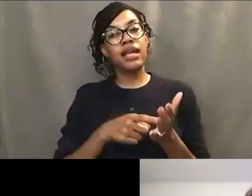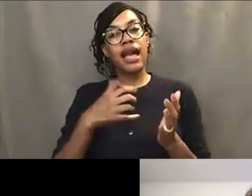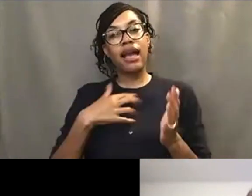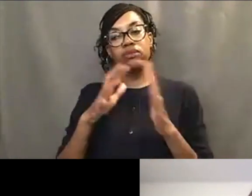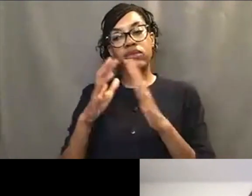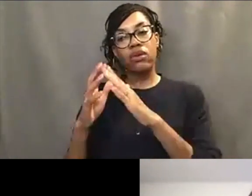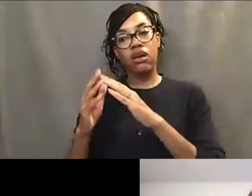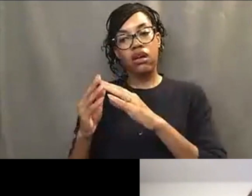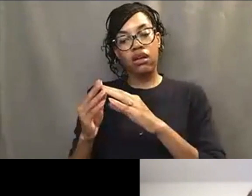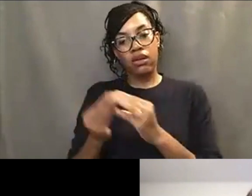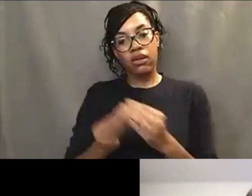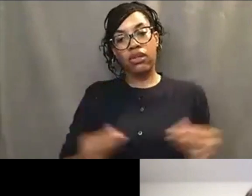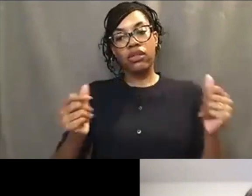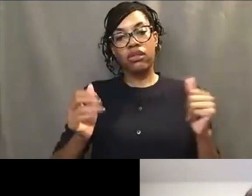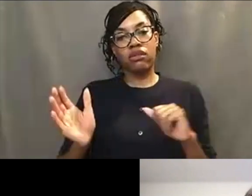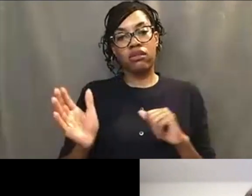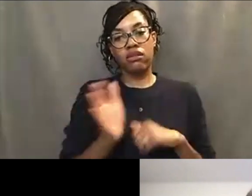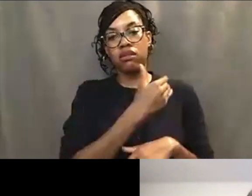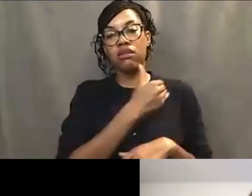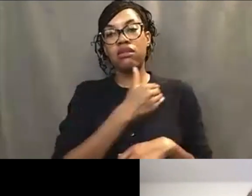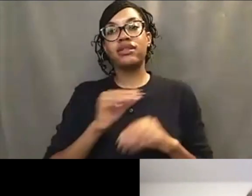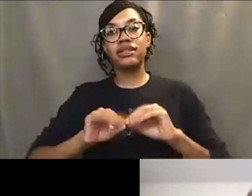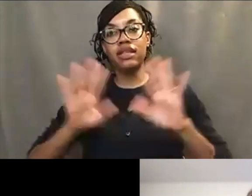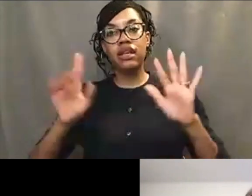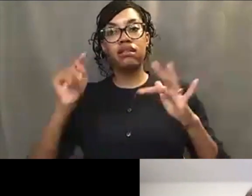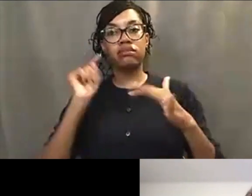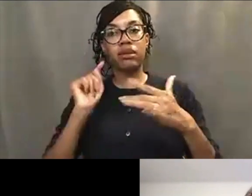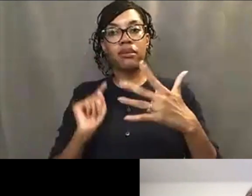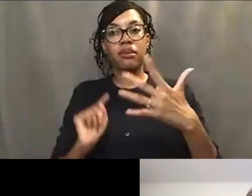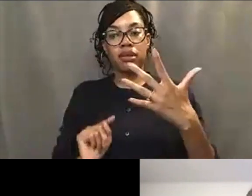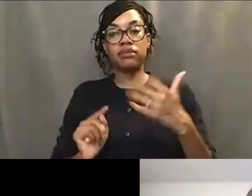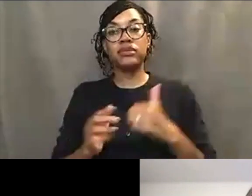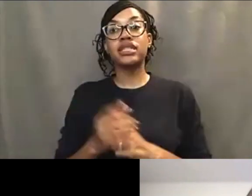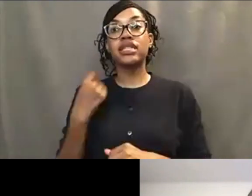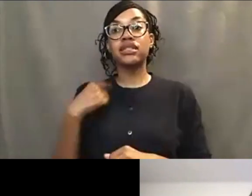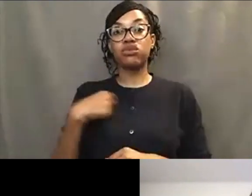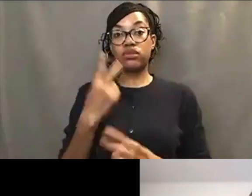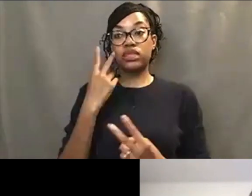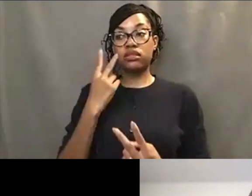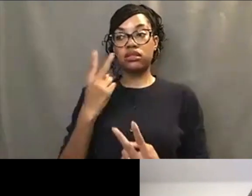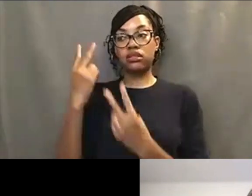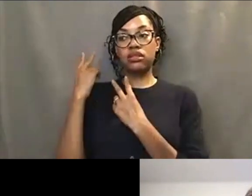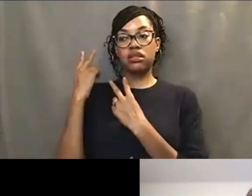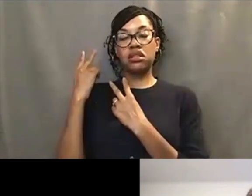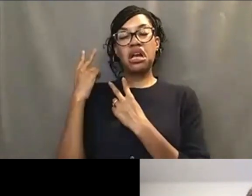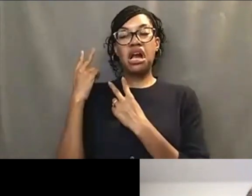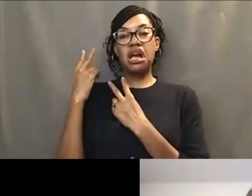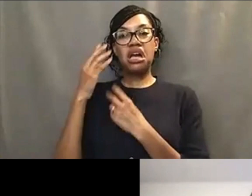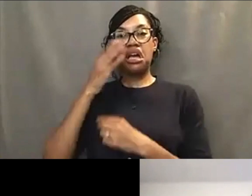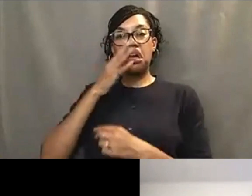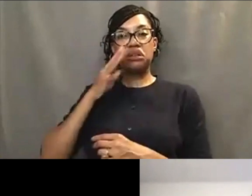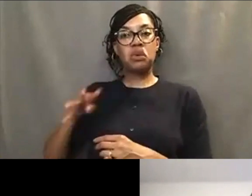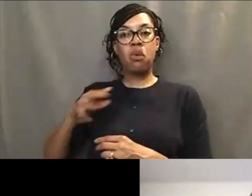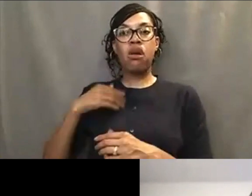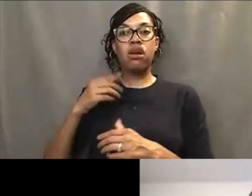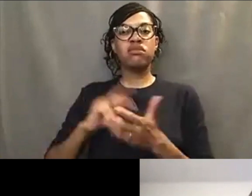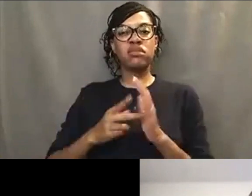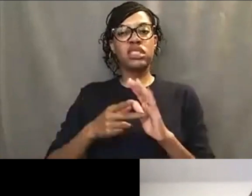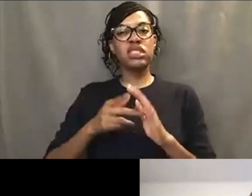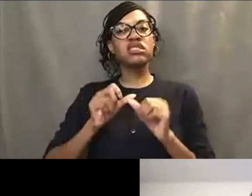so long as we don't take a step back to reflect. So the exploratory